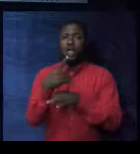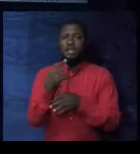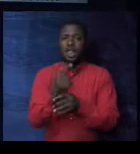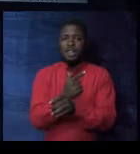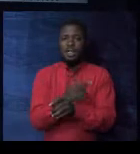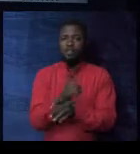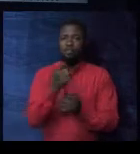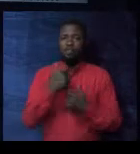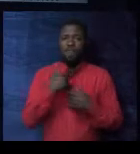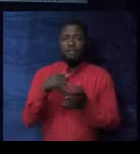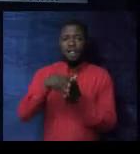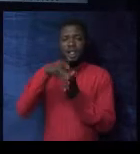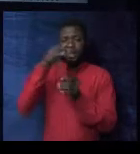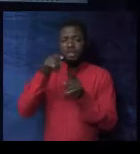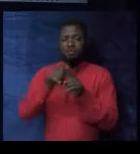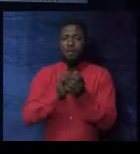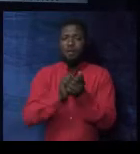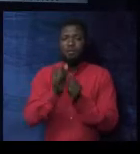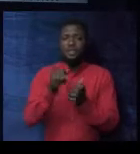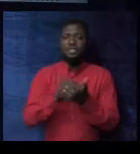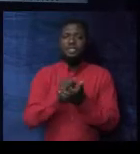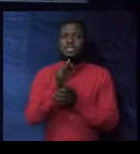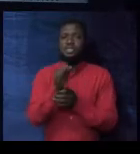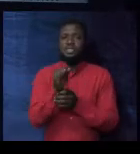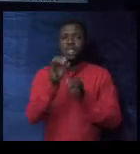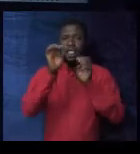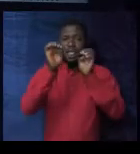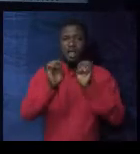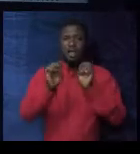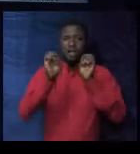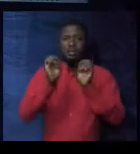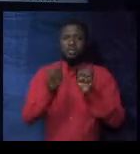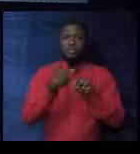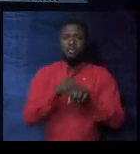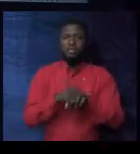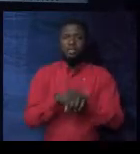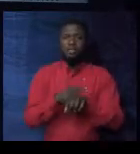based on the lesson you've learned so far, it's activity time.